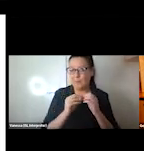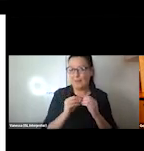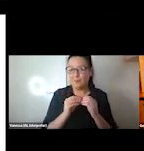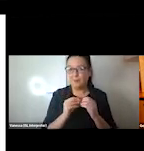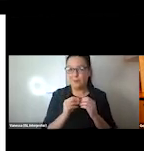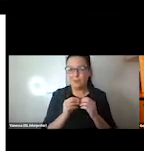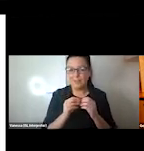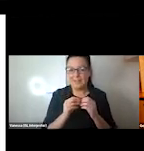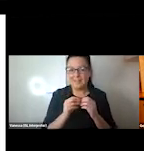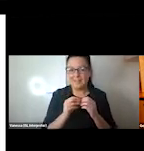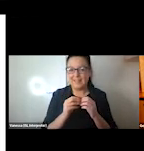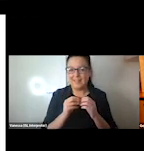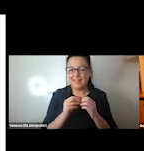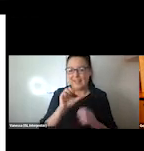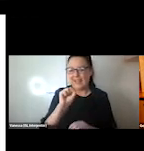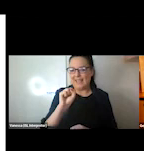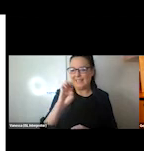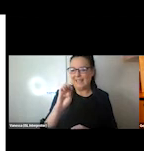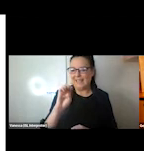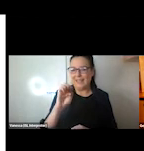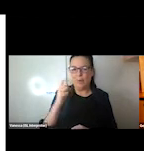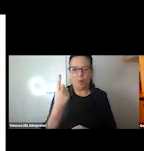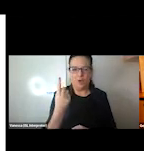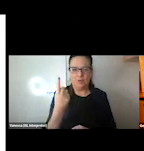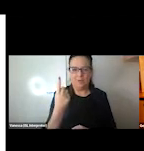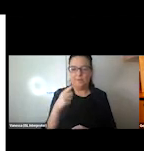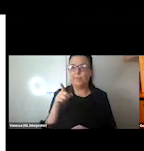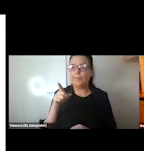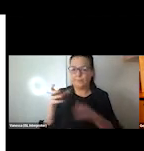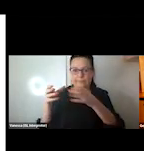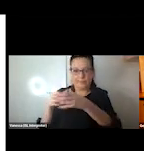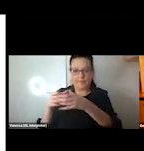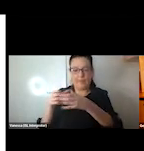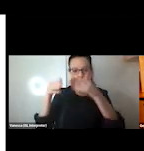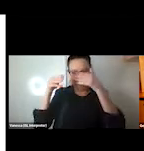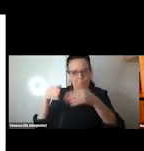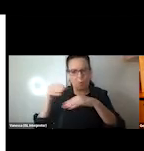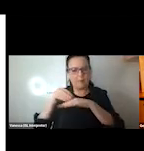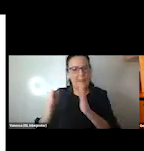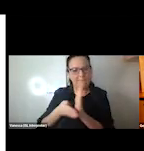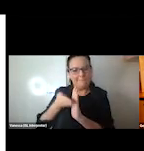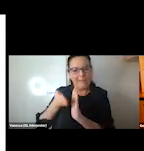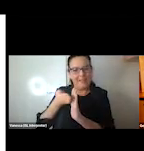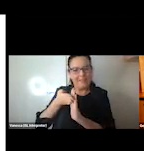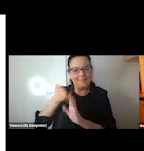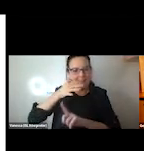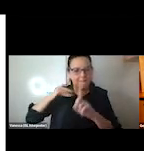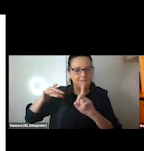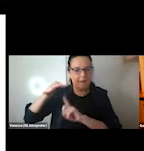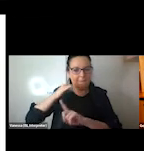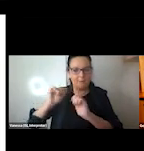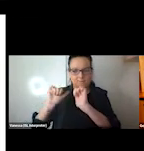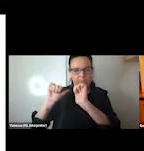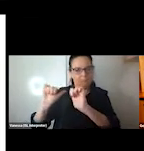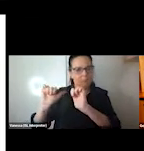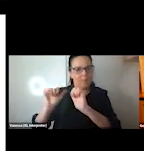to Standing Committee SC1, who have focused on the built environment and whose work we are really